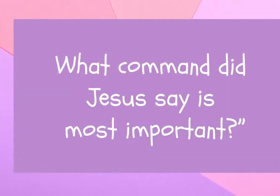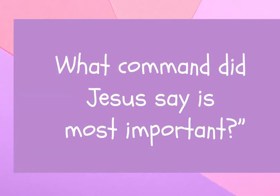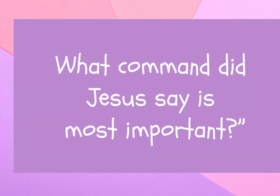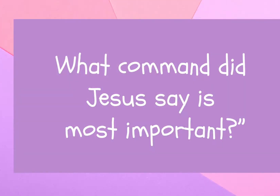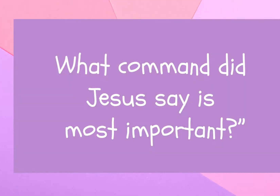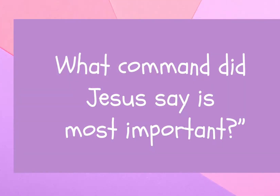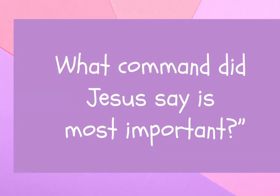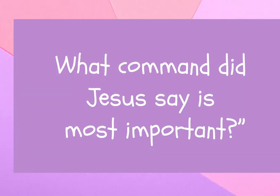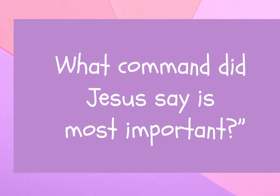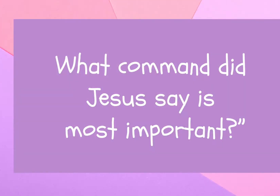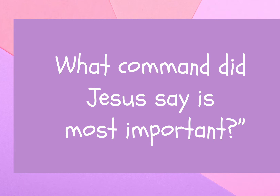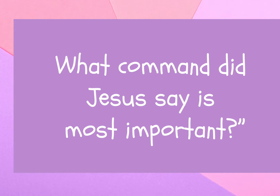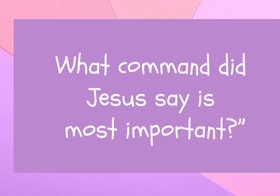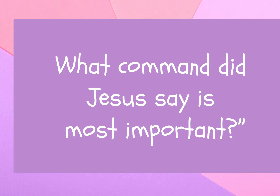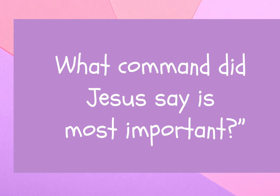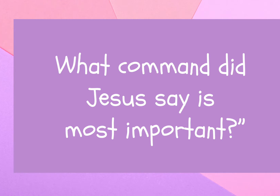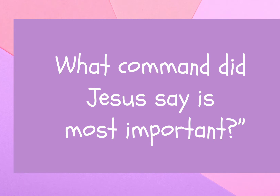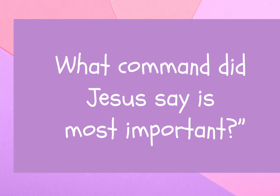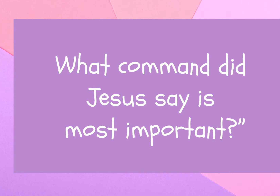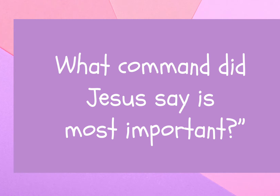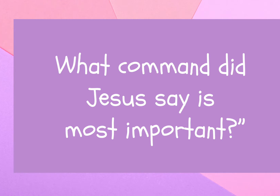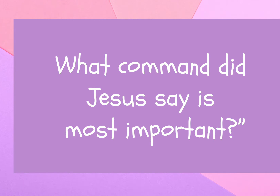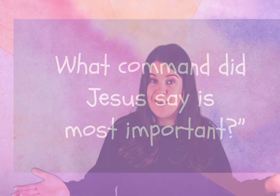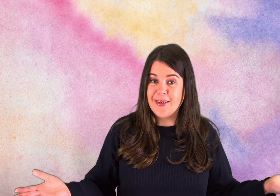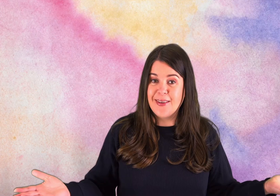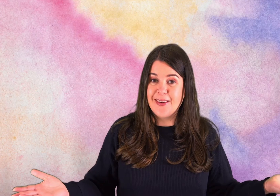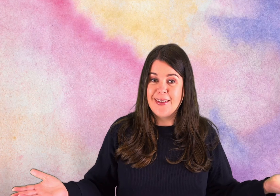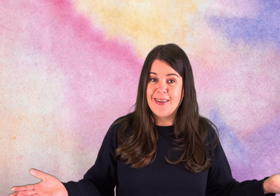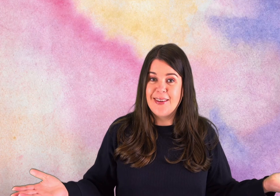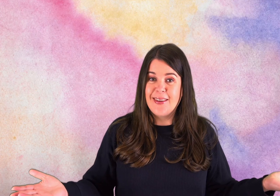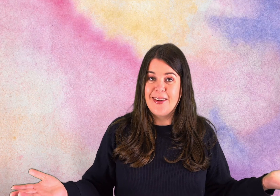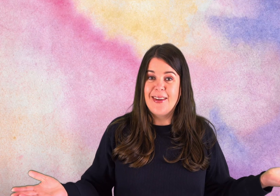question, what command did Jesus say is most important?